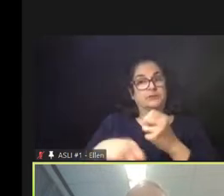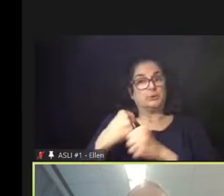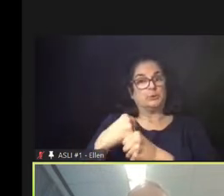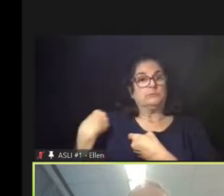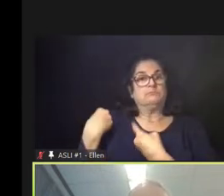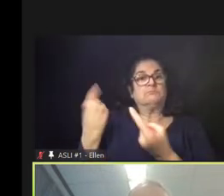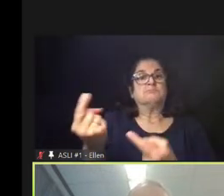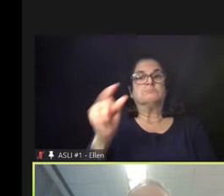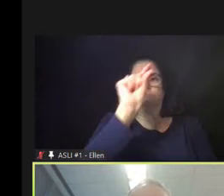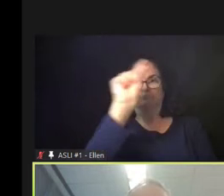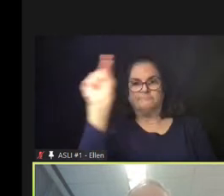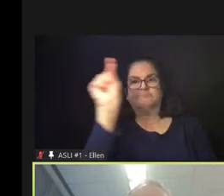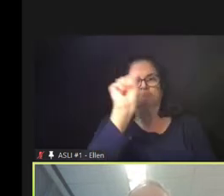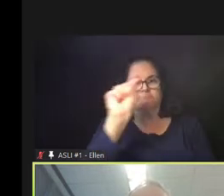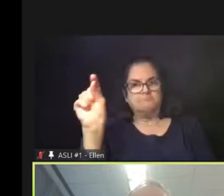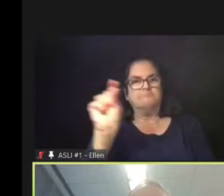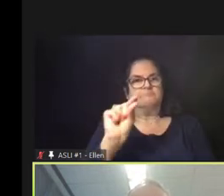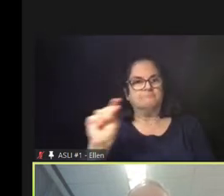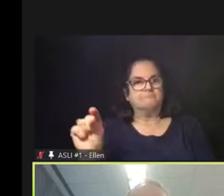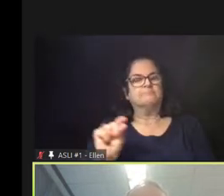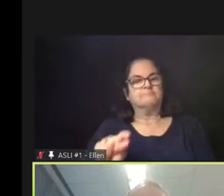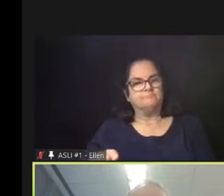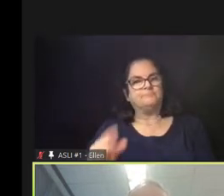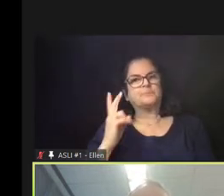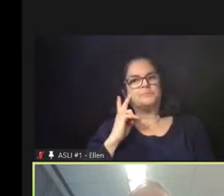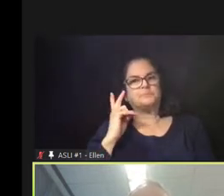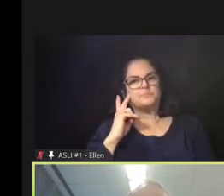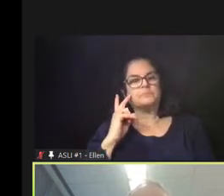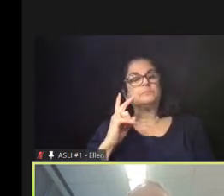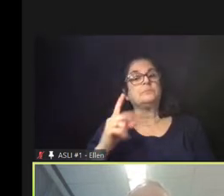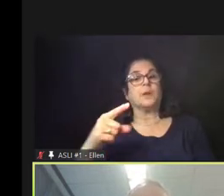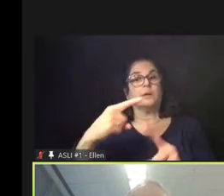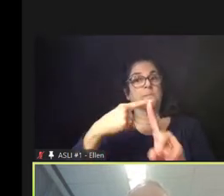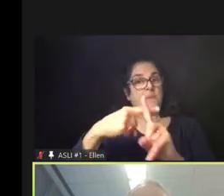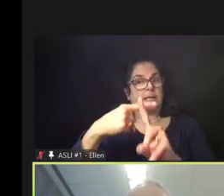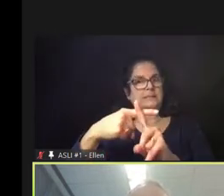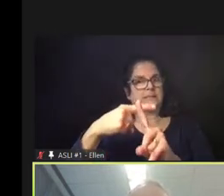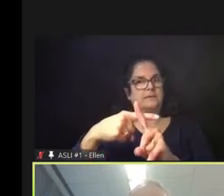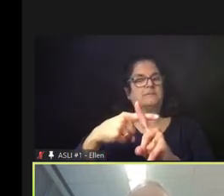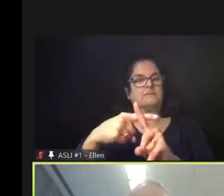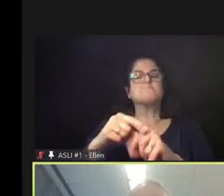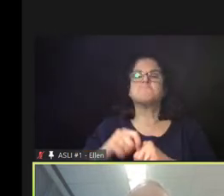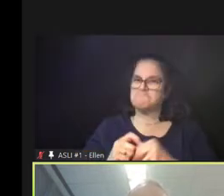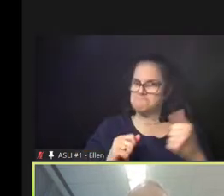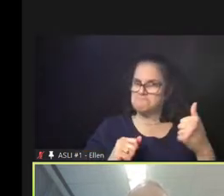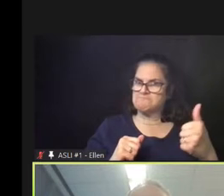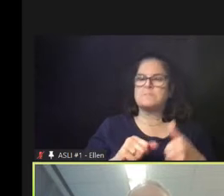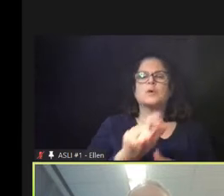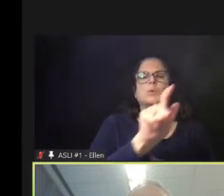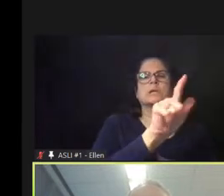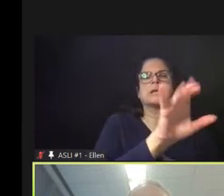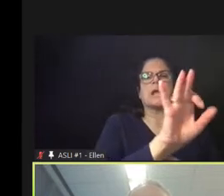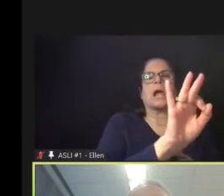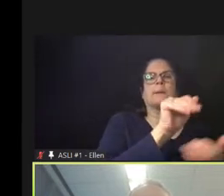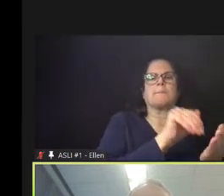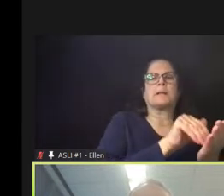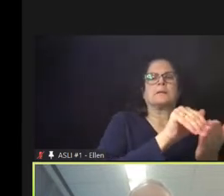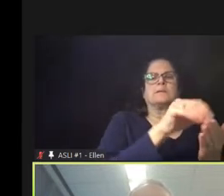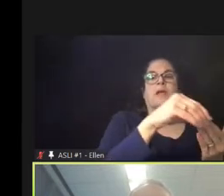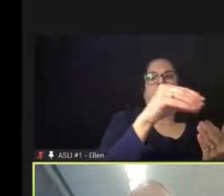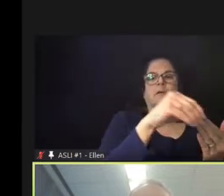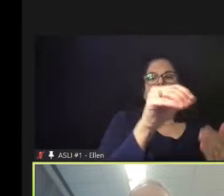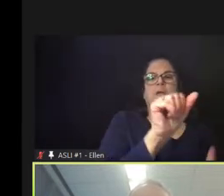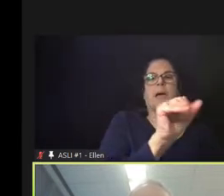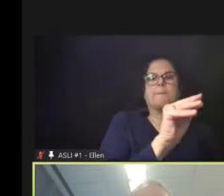items here, with a total accumulated positive variance on the amended budget of $29 million.